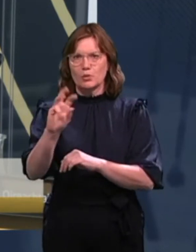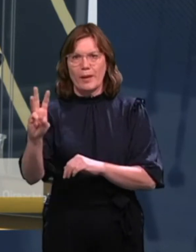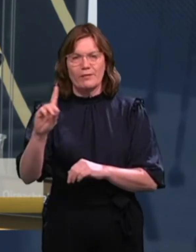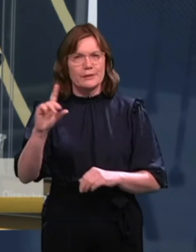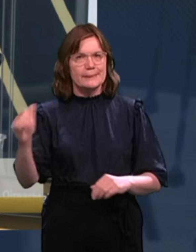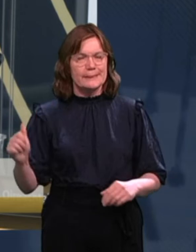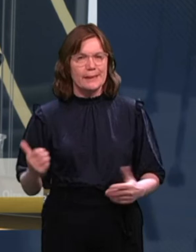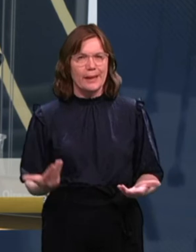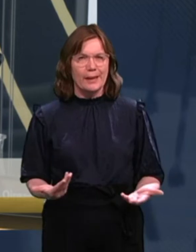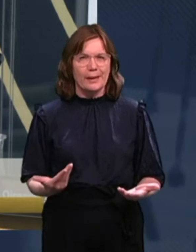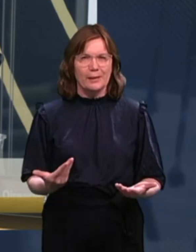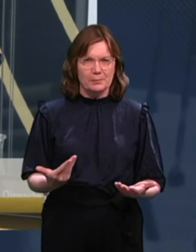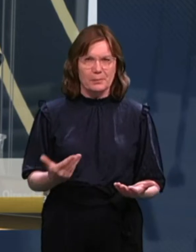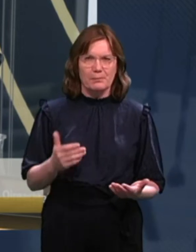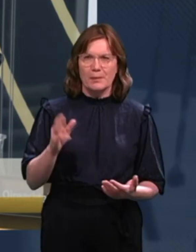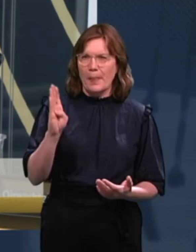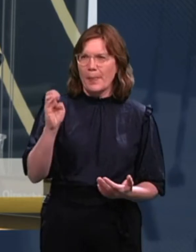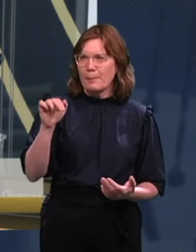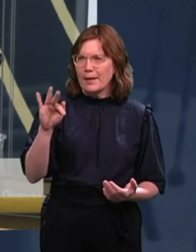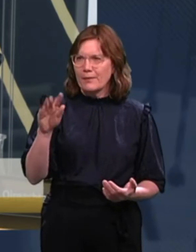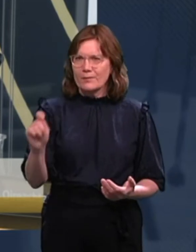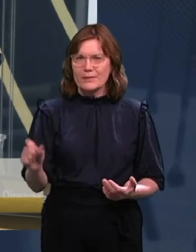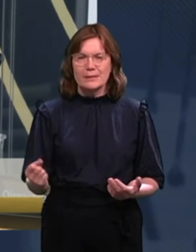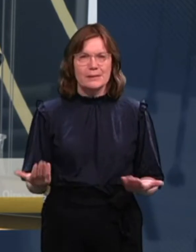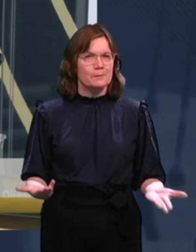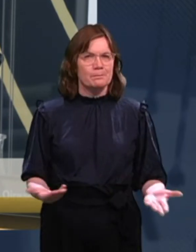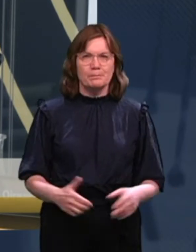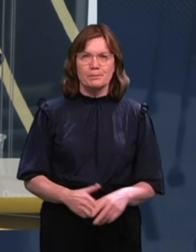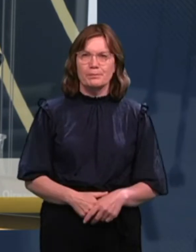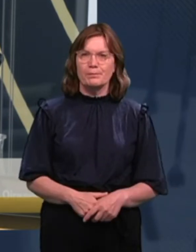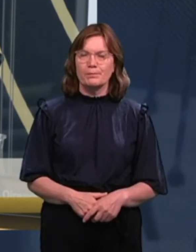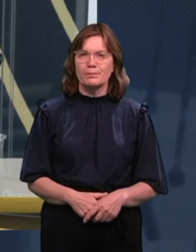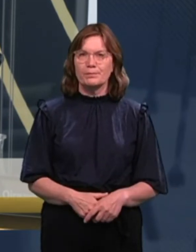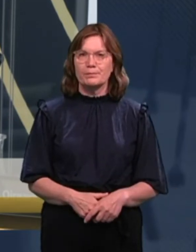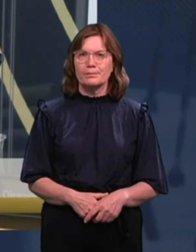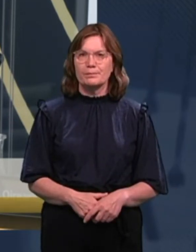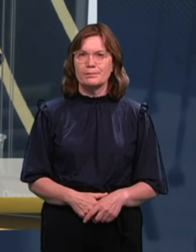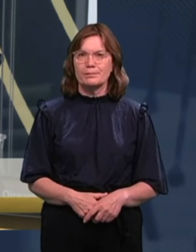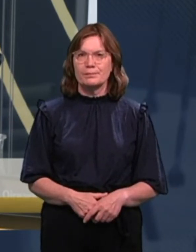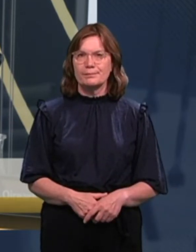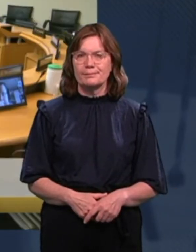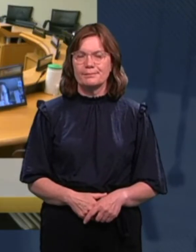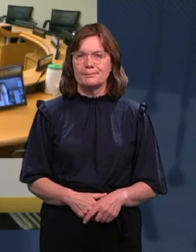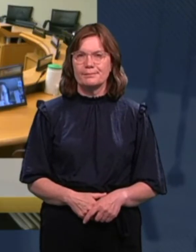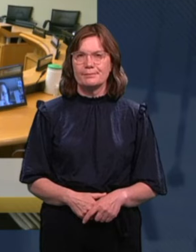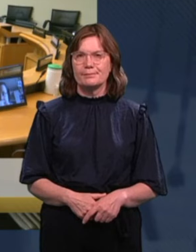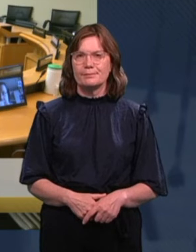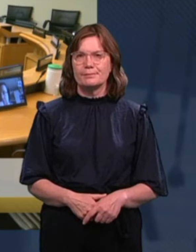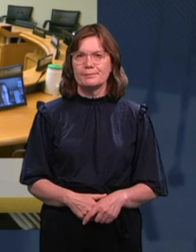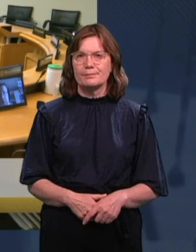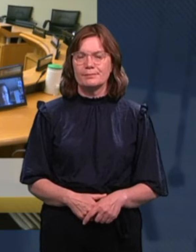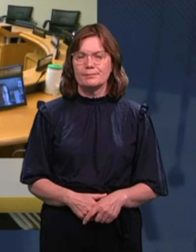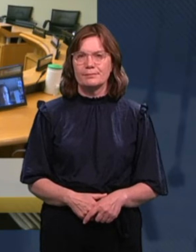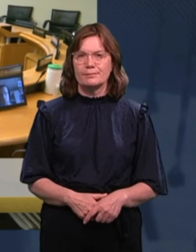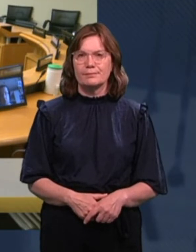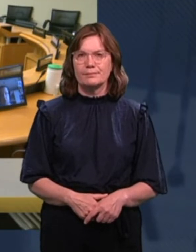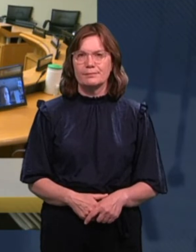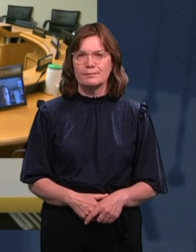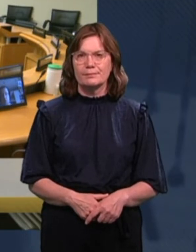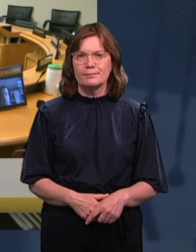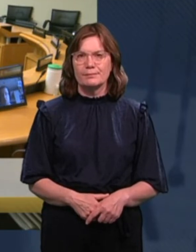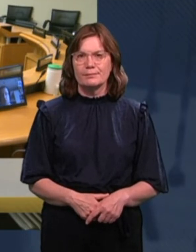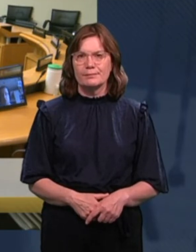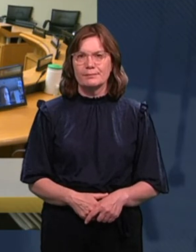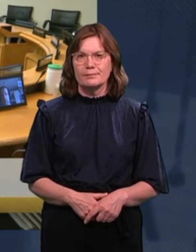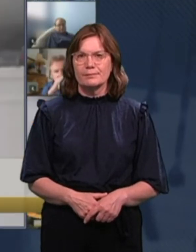very strongly, benefits and stuff. Maybe you might comment on that. Yeah, because if a disability